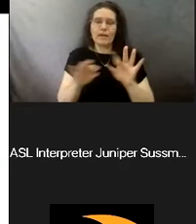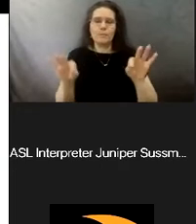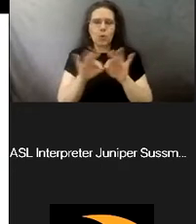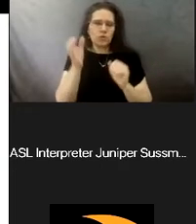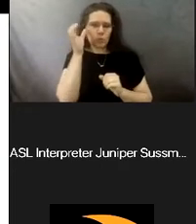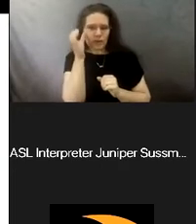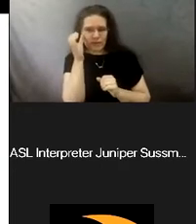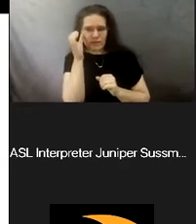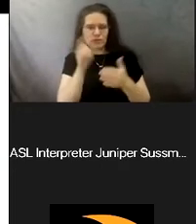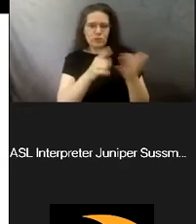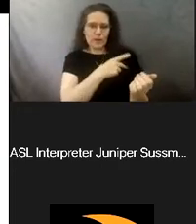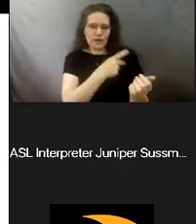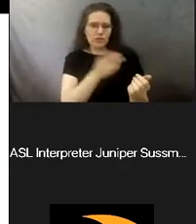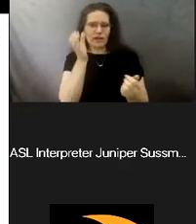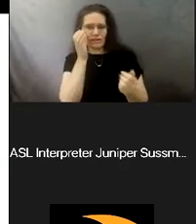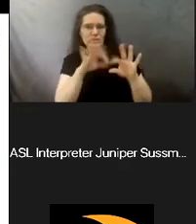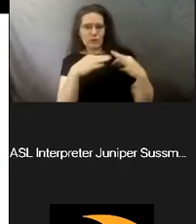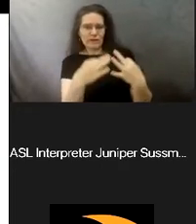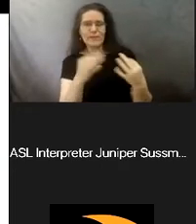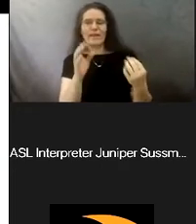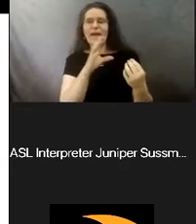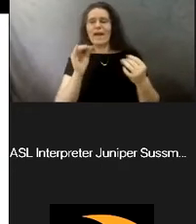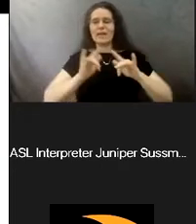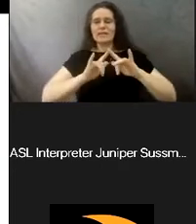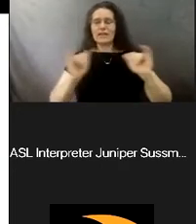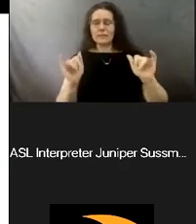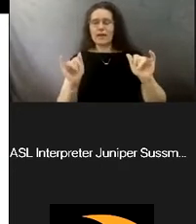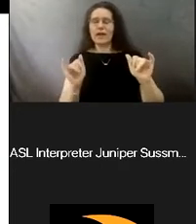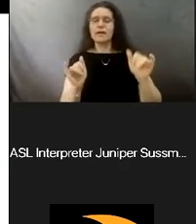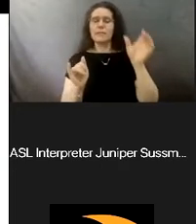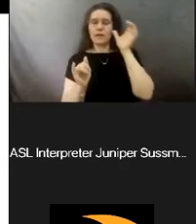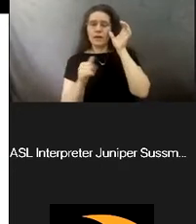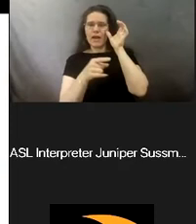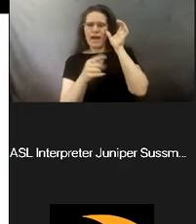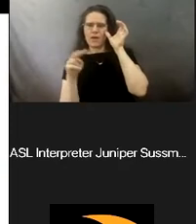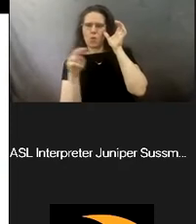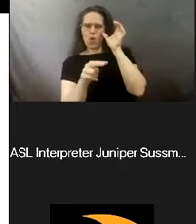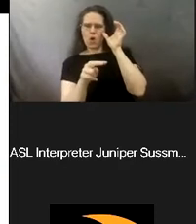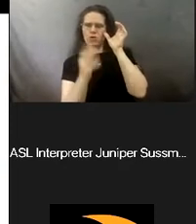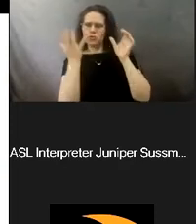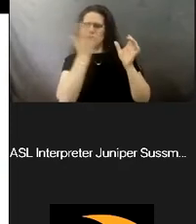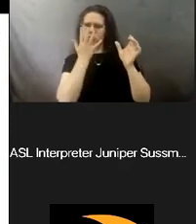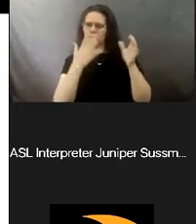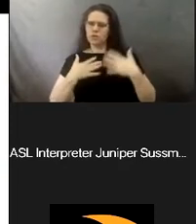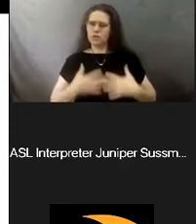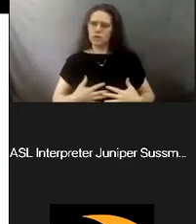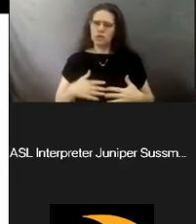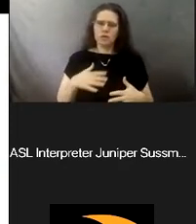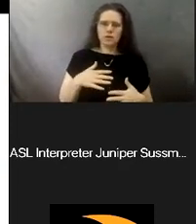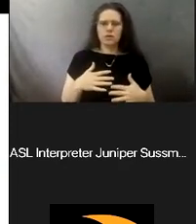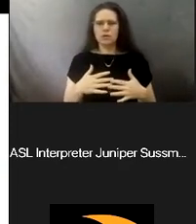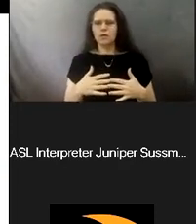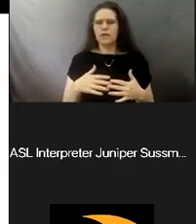while we're listening, we also want to be making sure that we're not only hearing what they're saying, but we're also watching their nonverbals, because sometimes those verbals